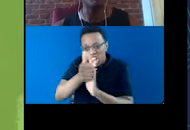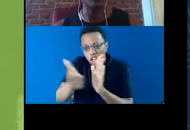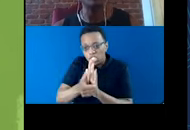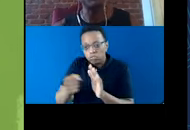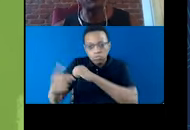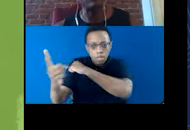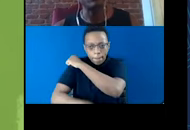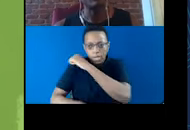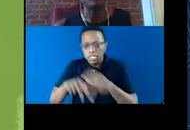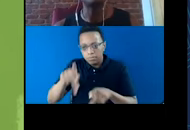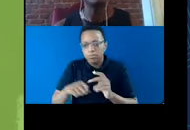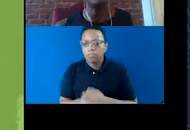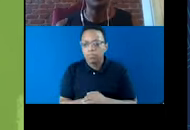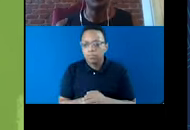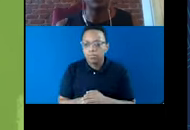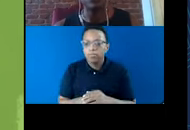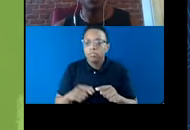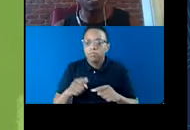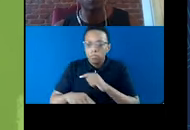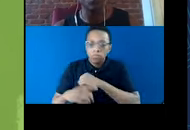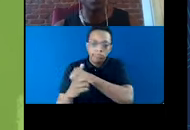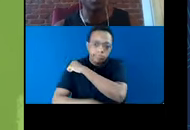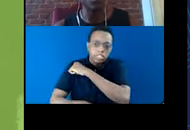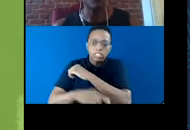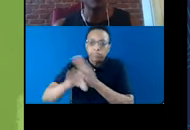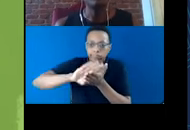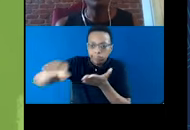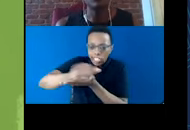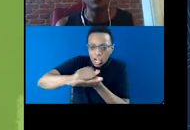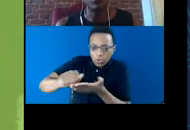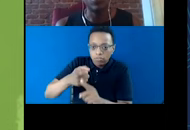and ultimately erased. I want to tell the story of Vittoria Antonio here.